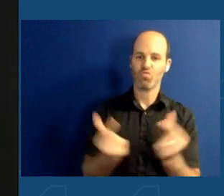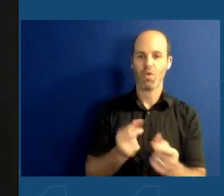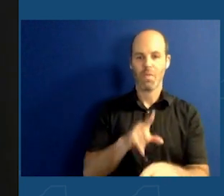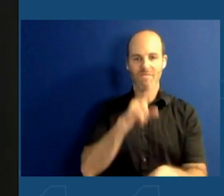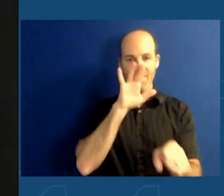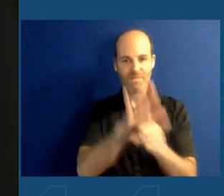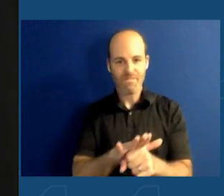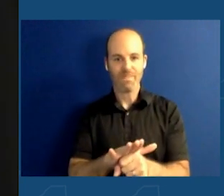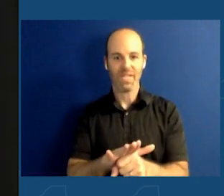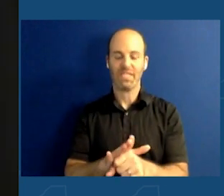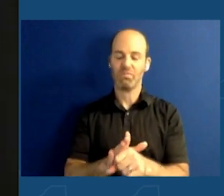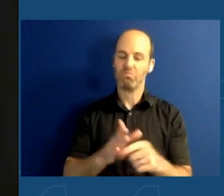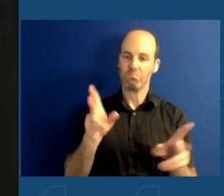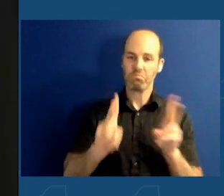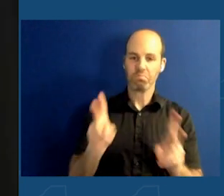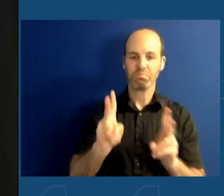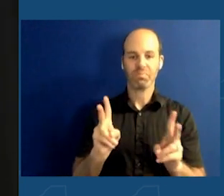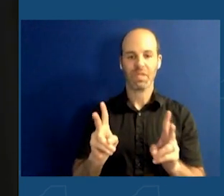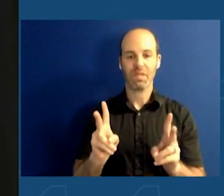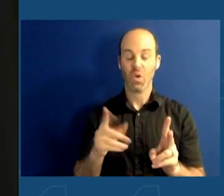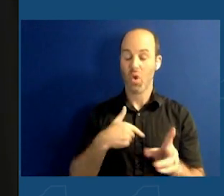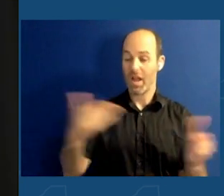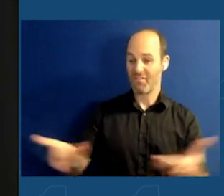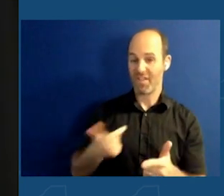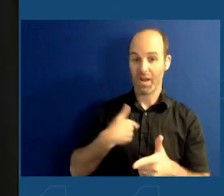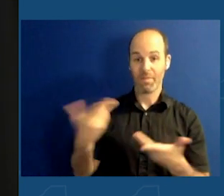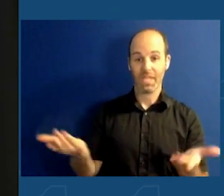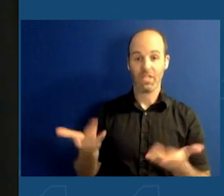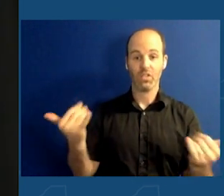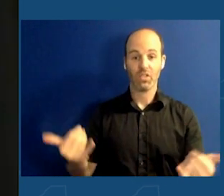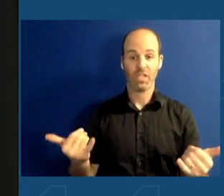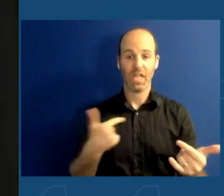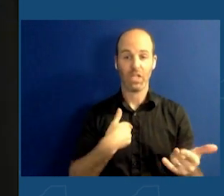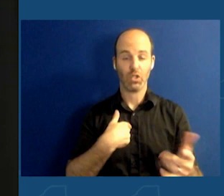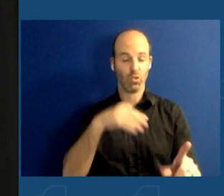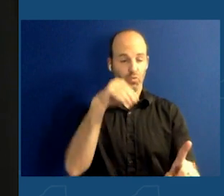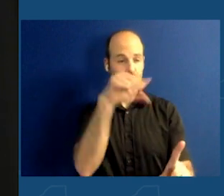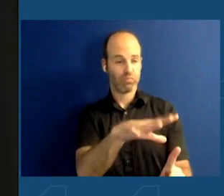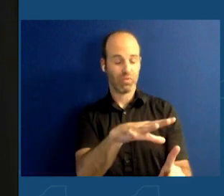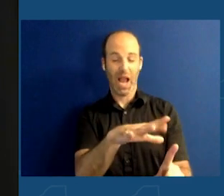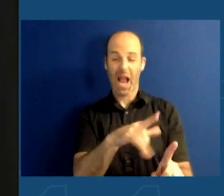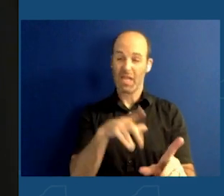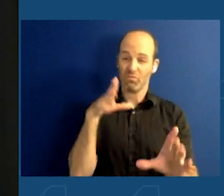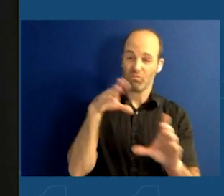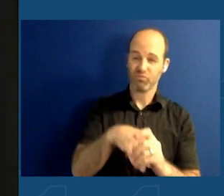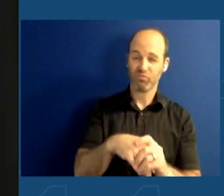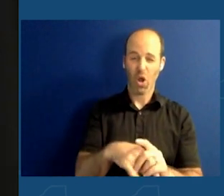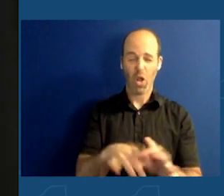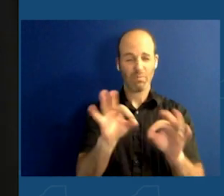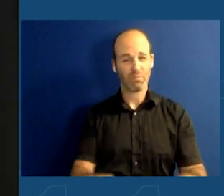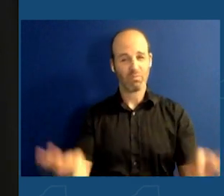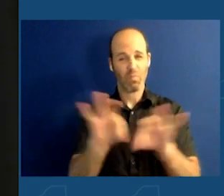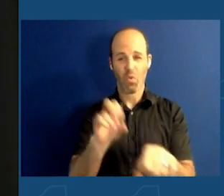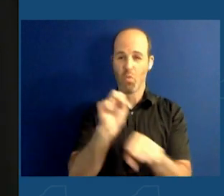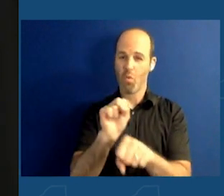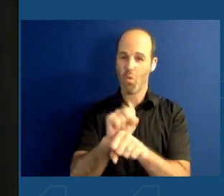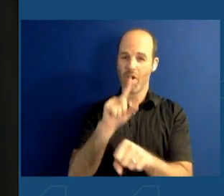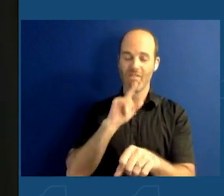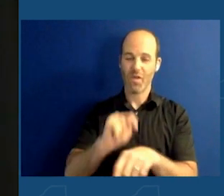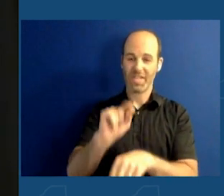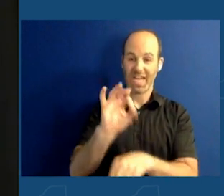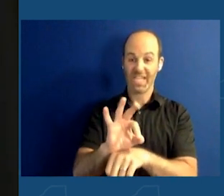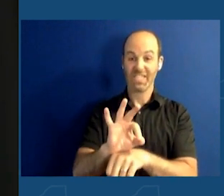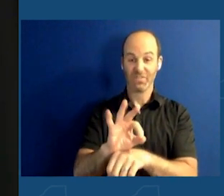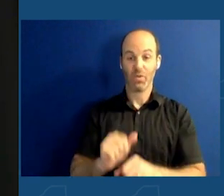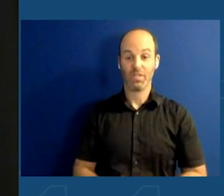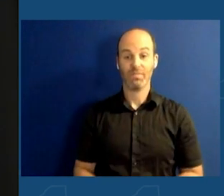here today to highlight and participate in the critical work of the task force here. It is